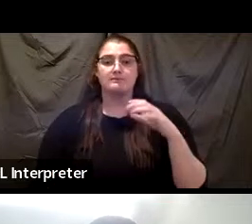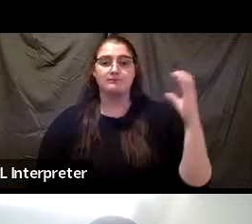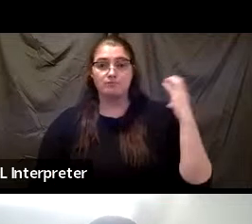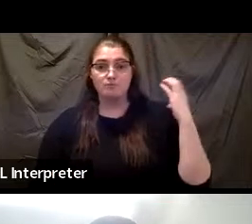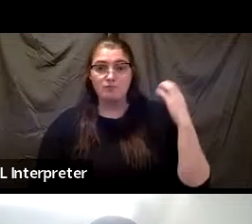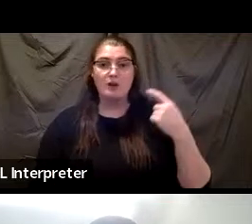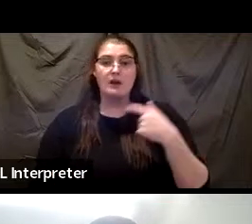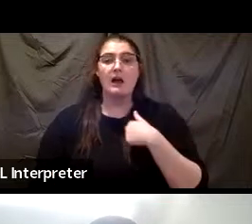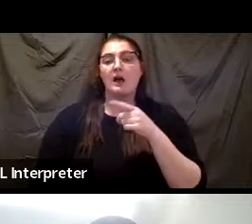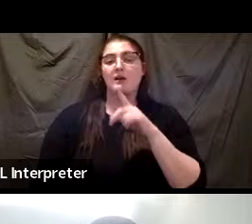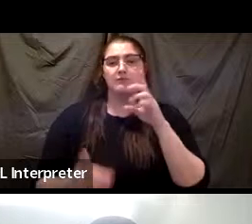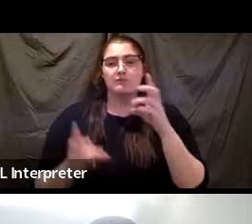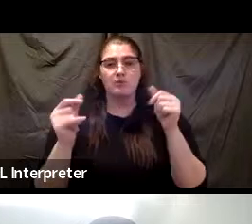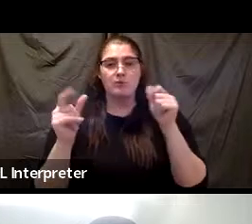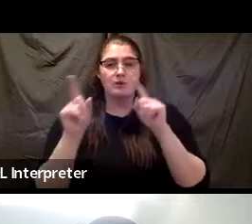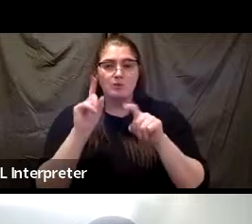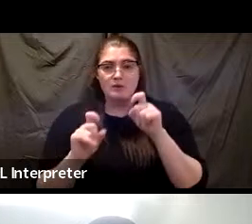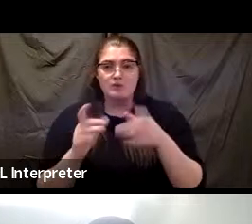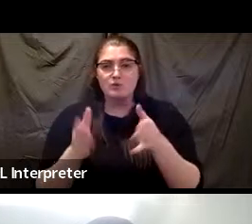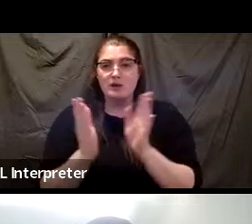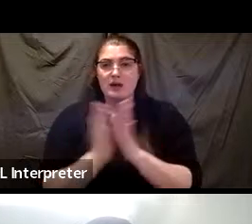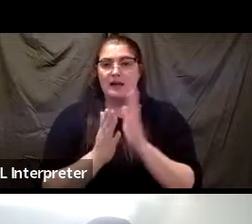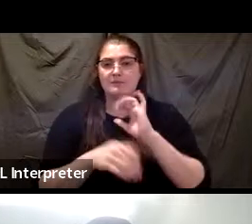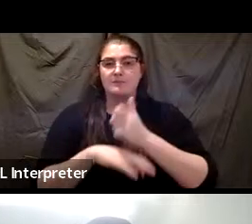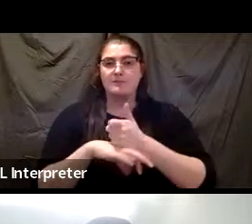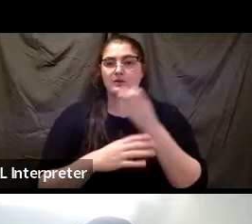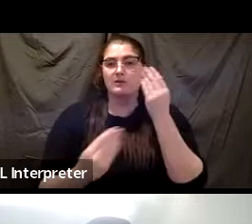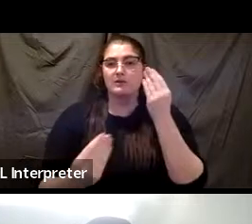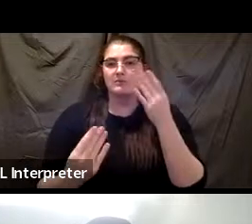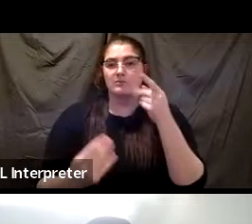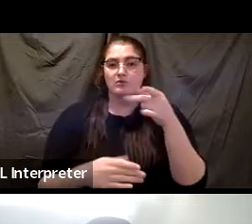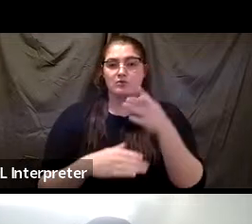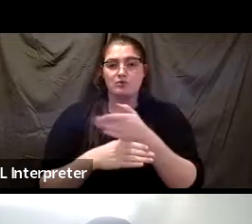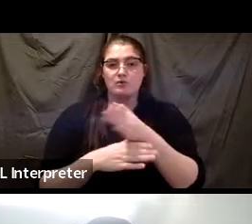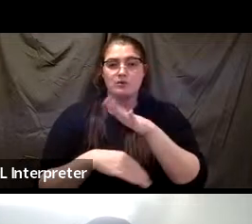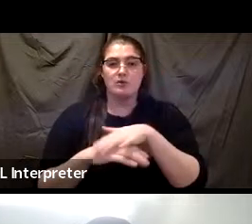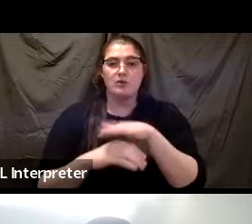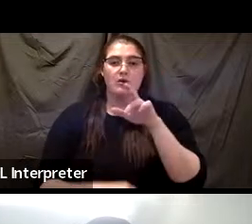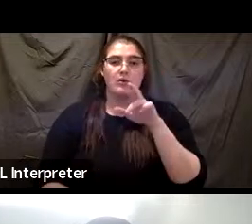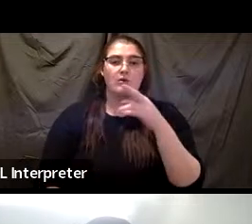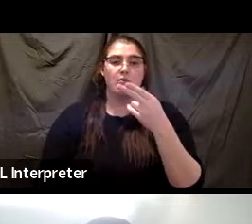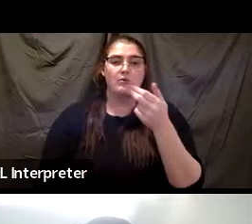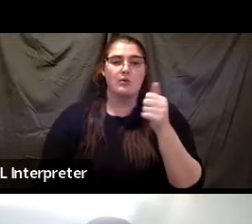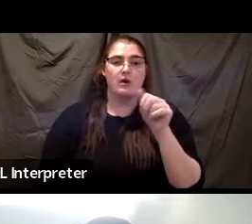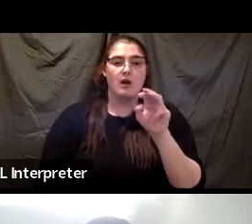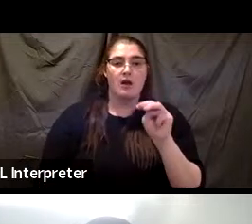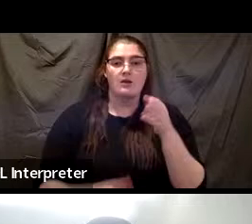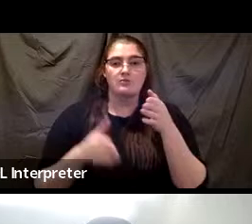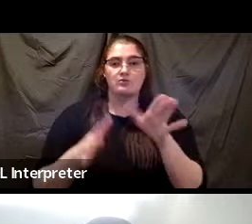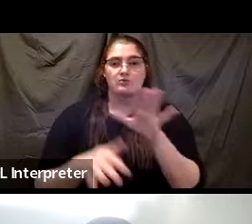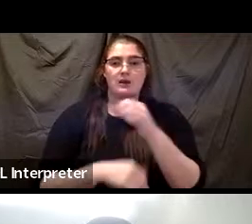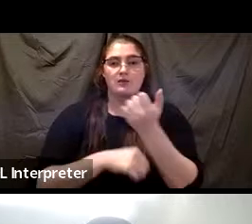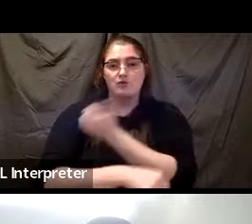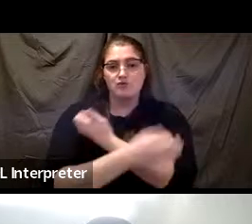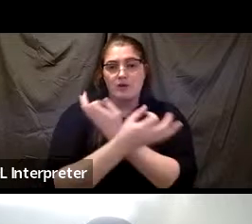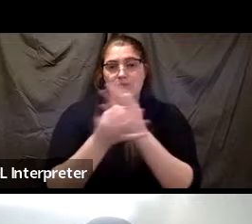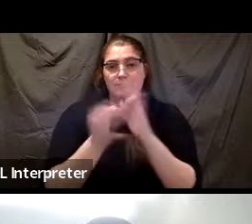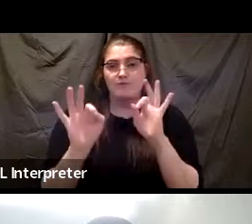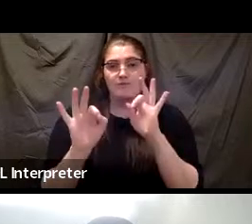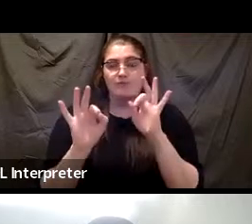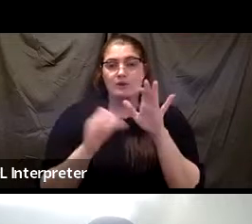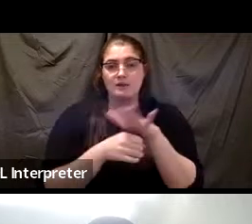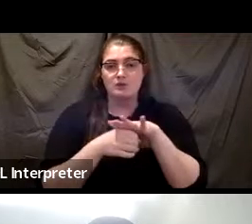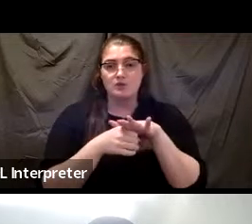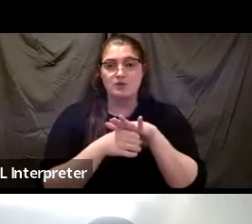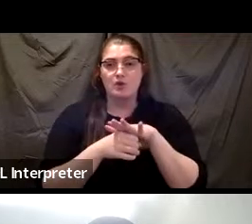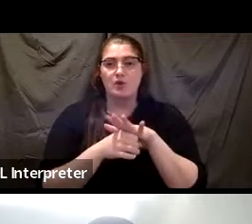to ask based on the information that you shared on Rom Street and the drug-free zones. In regards to that matter on Rom Street,